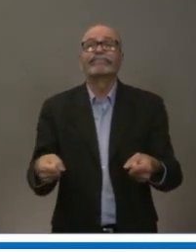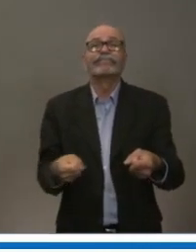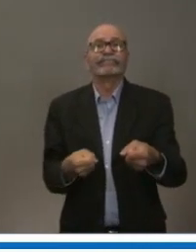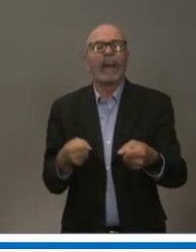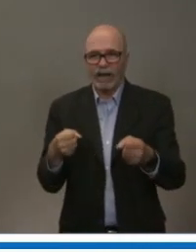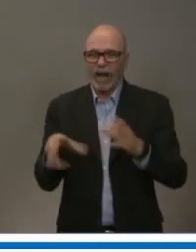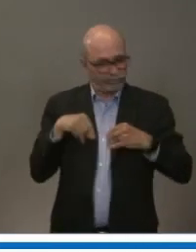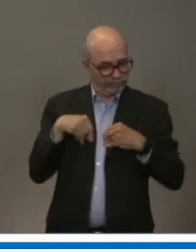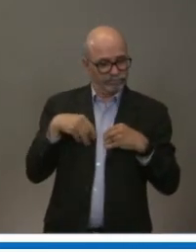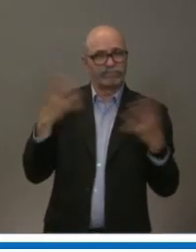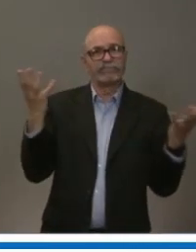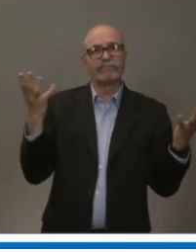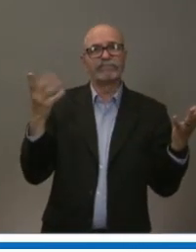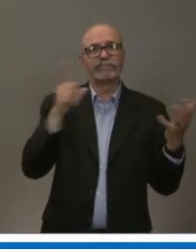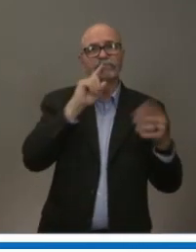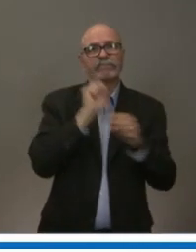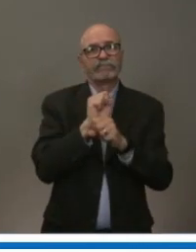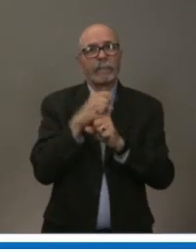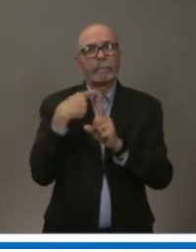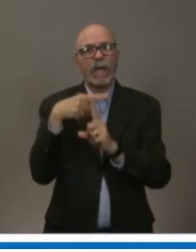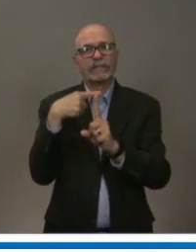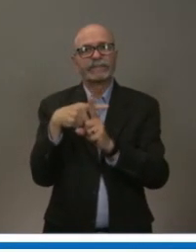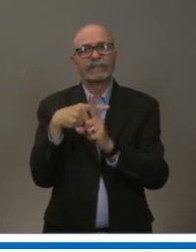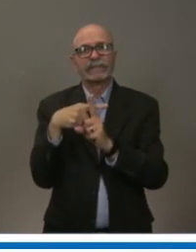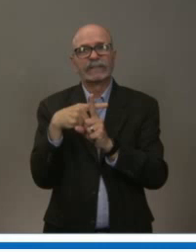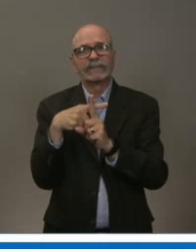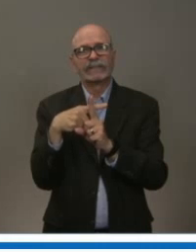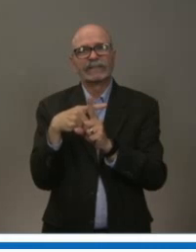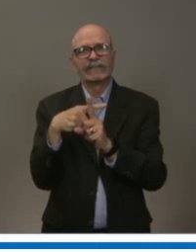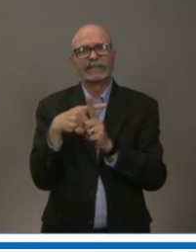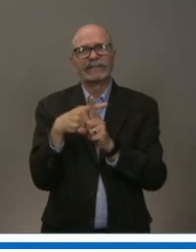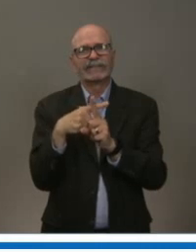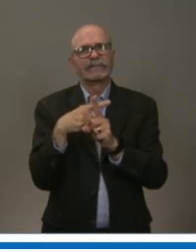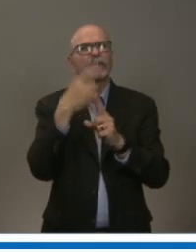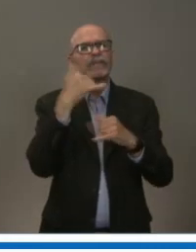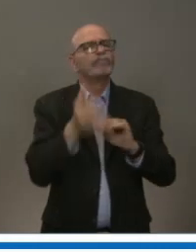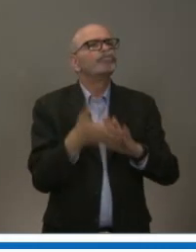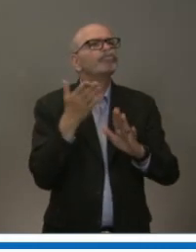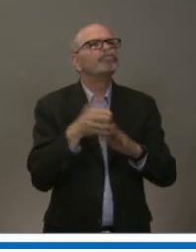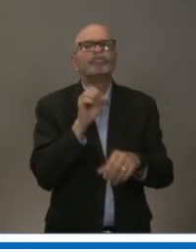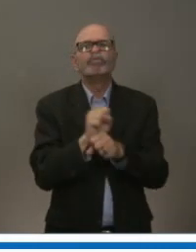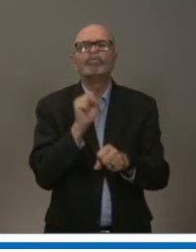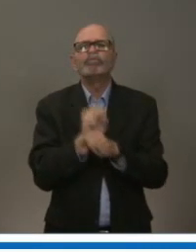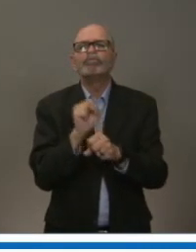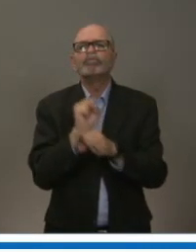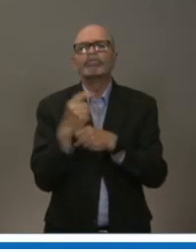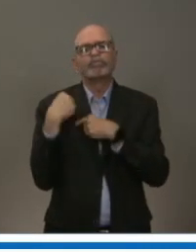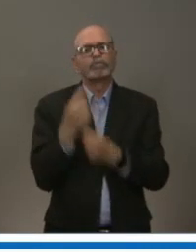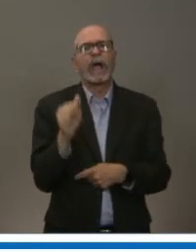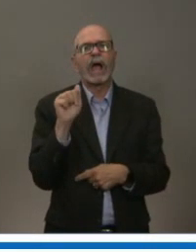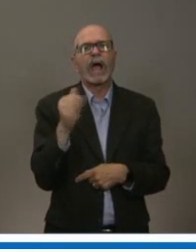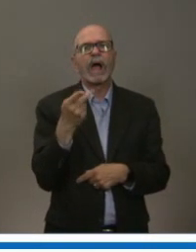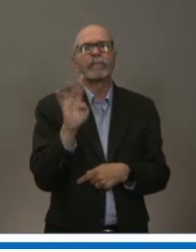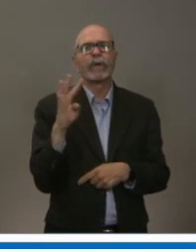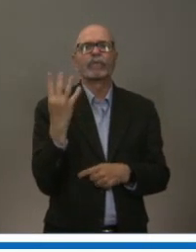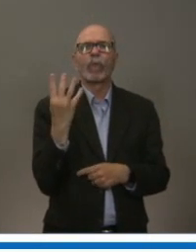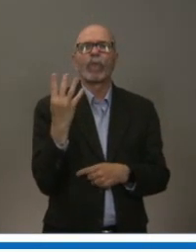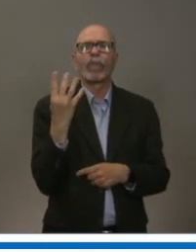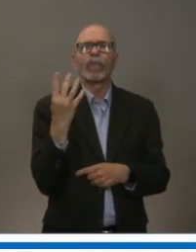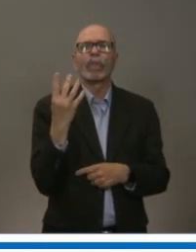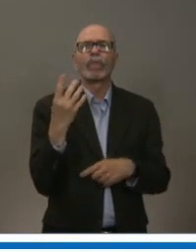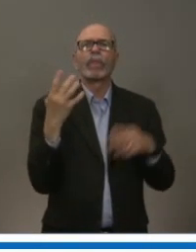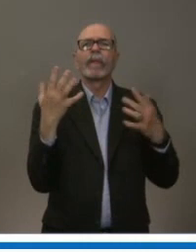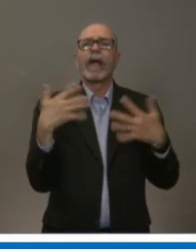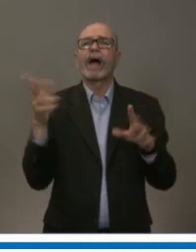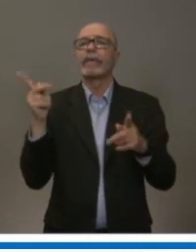been in the workplace since April 4th, but I'm wondering, should riders be concerned at this point about taking public transportation